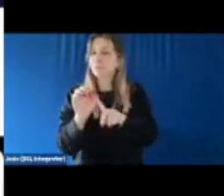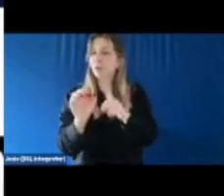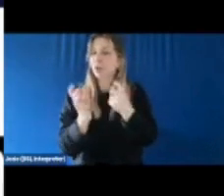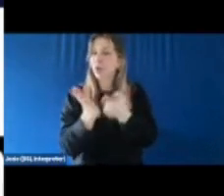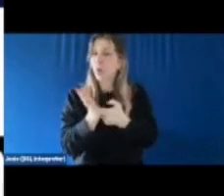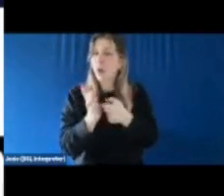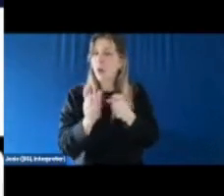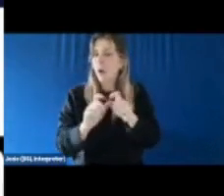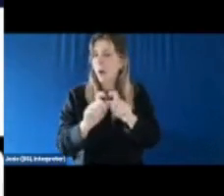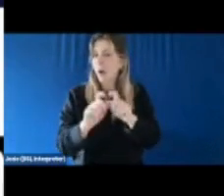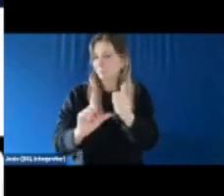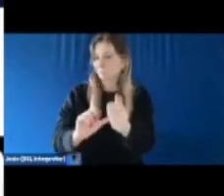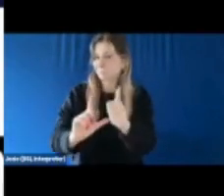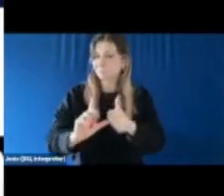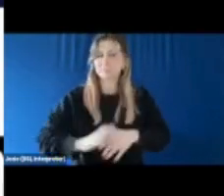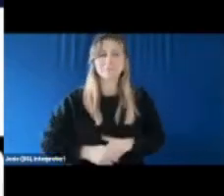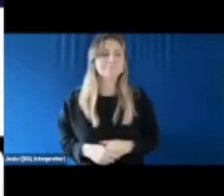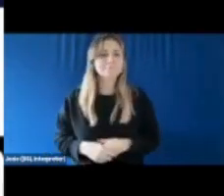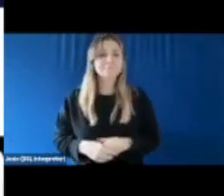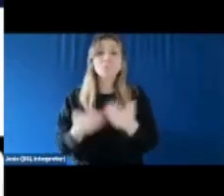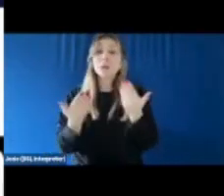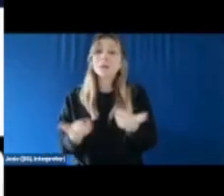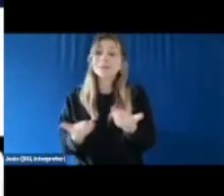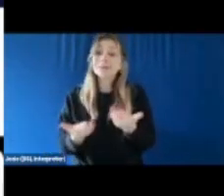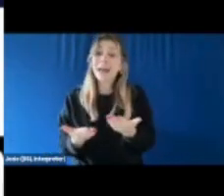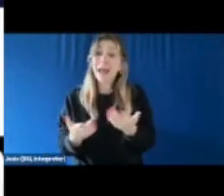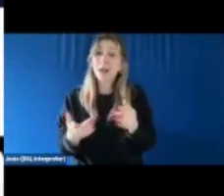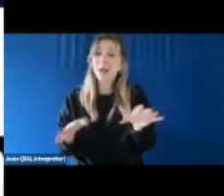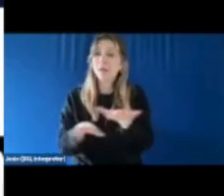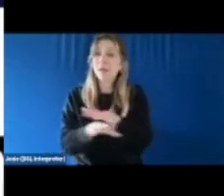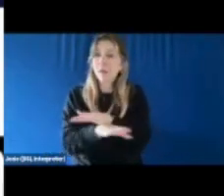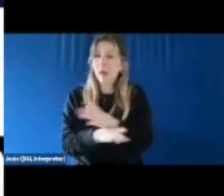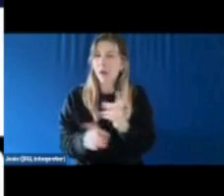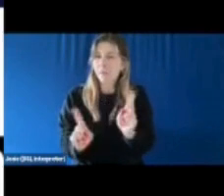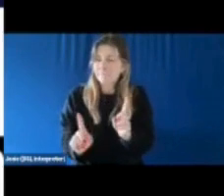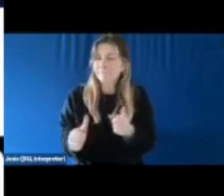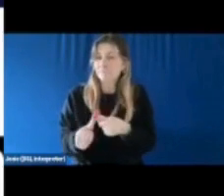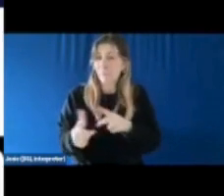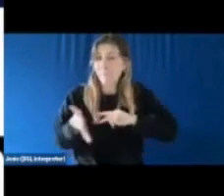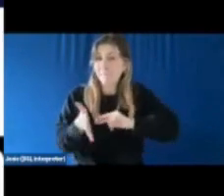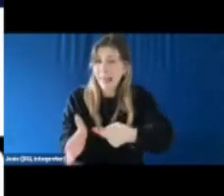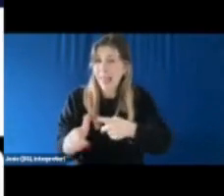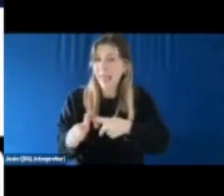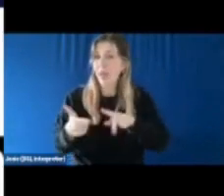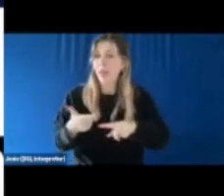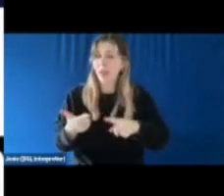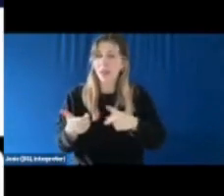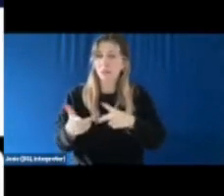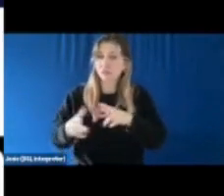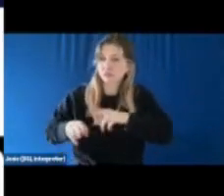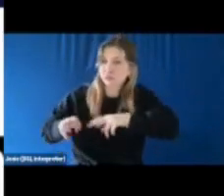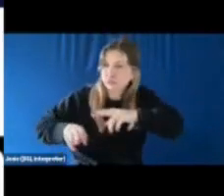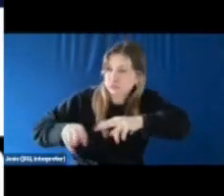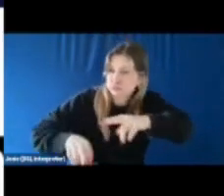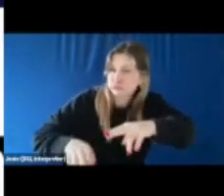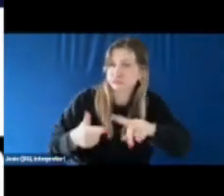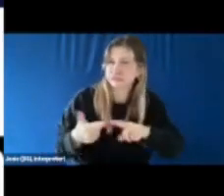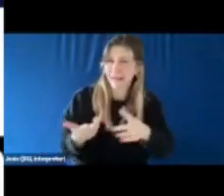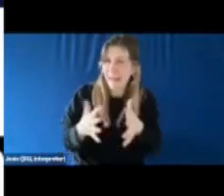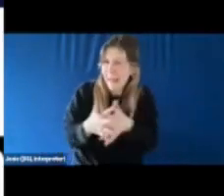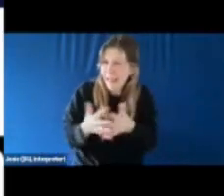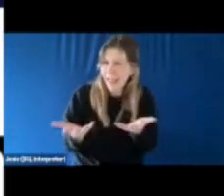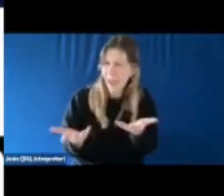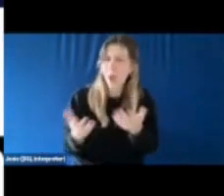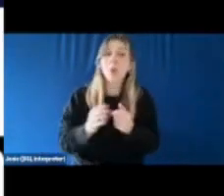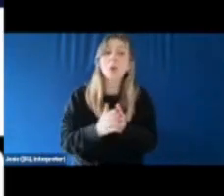Today's webinar will mostly cover how to plan, carry out, and collect surveys. And it's a particular focus on face-to-face surveying.